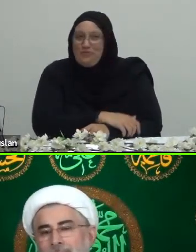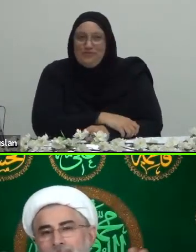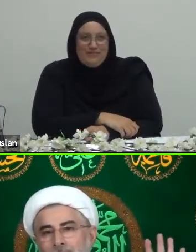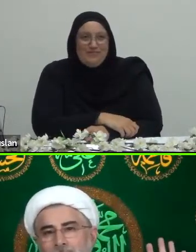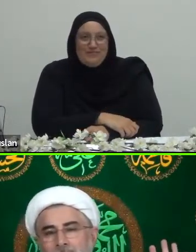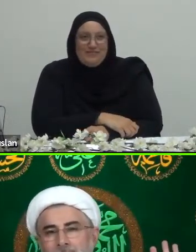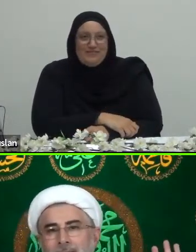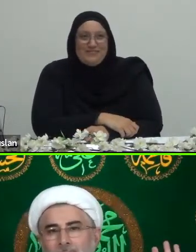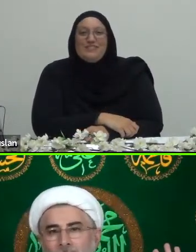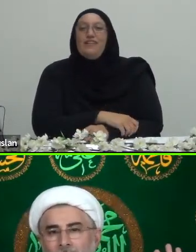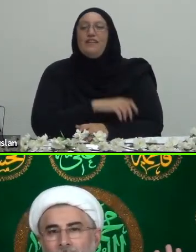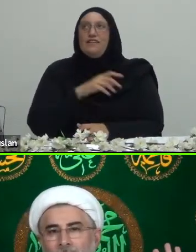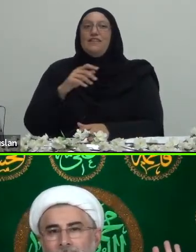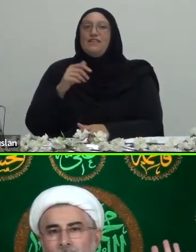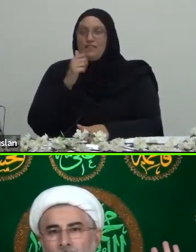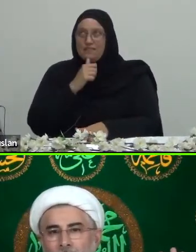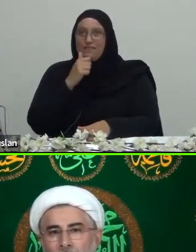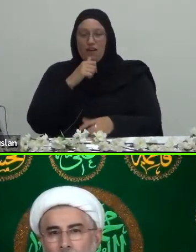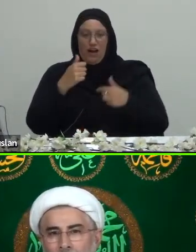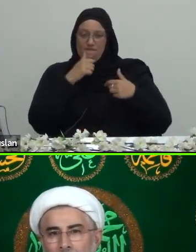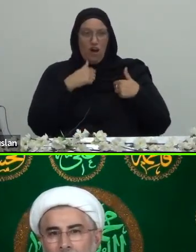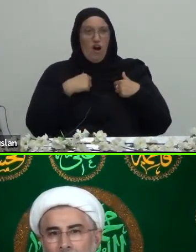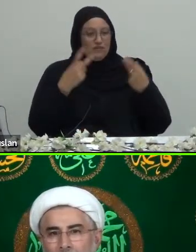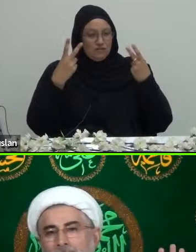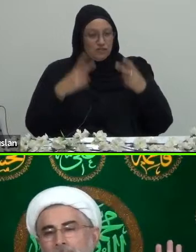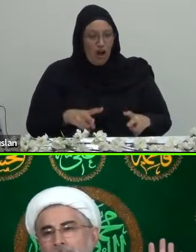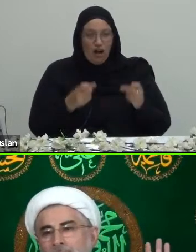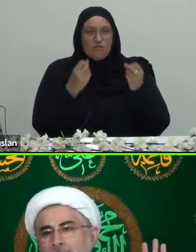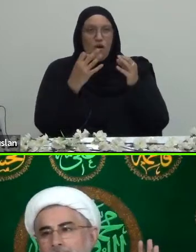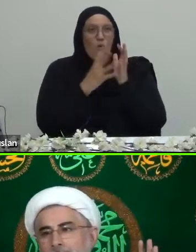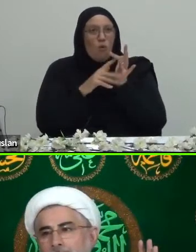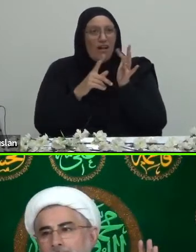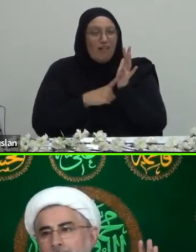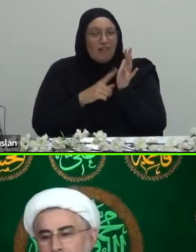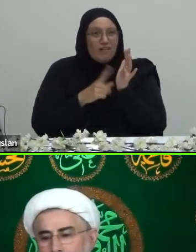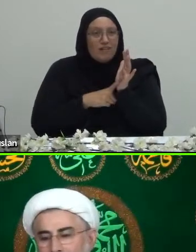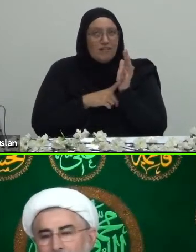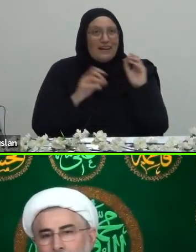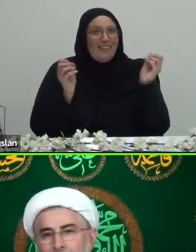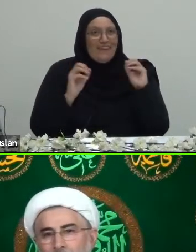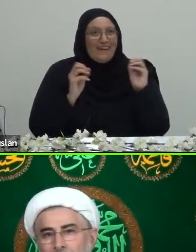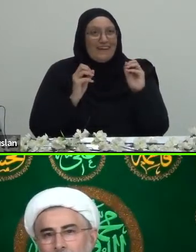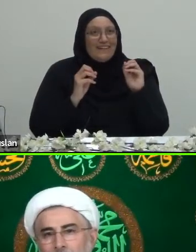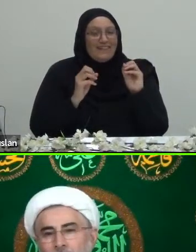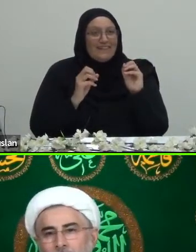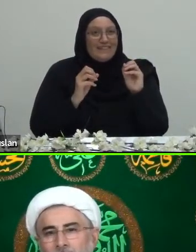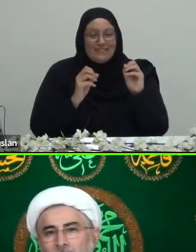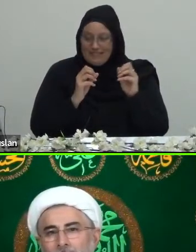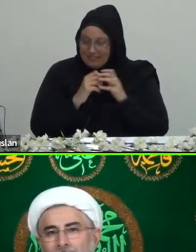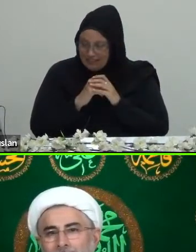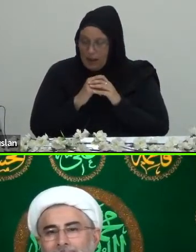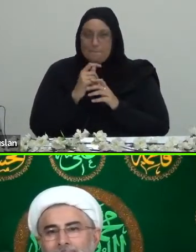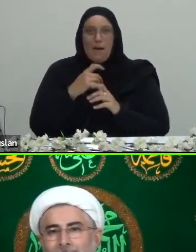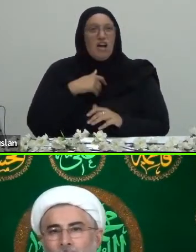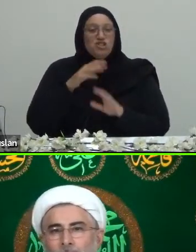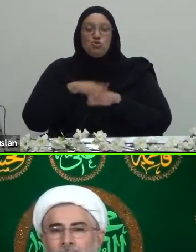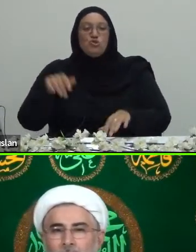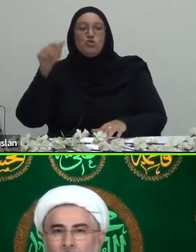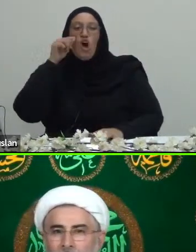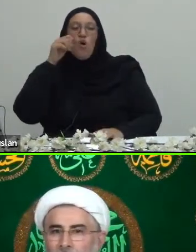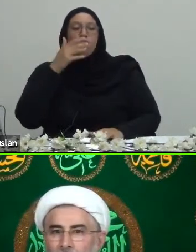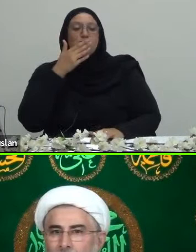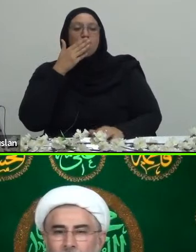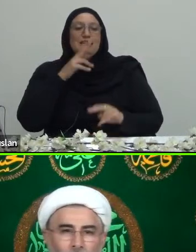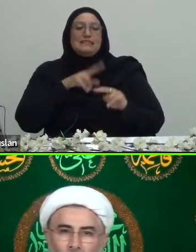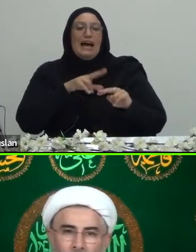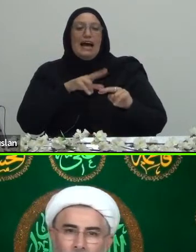say that, and let's say that I died with no will, and but my children know that dad had to pay